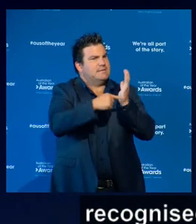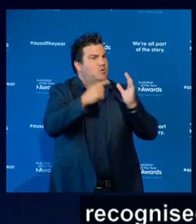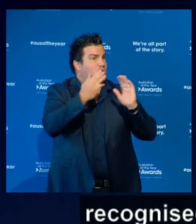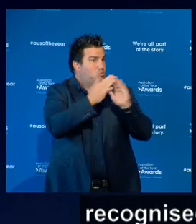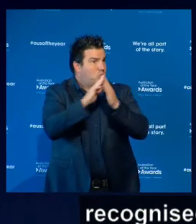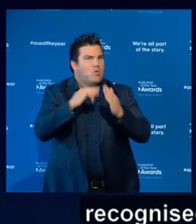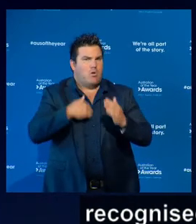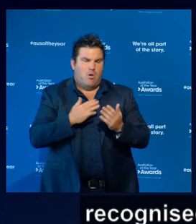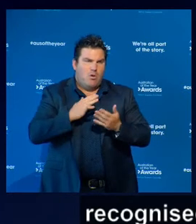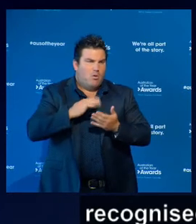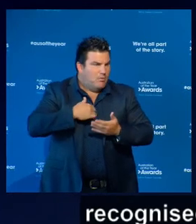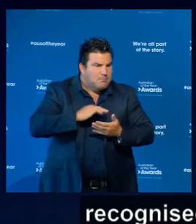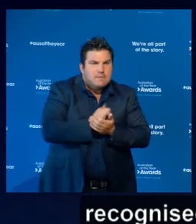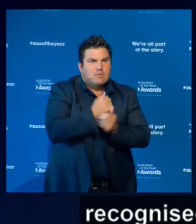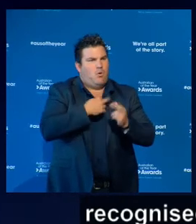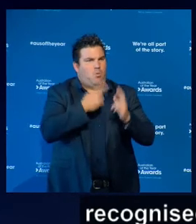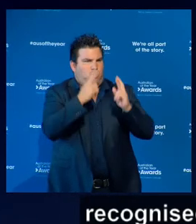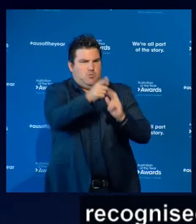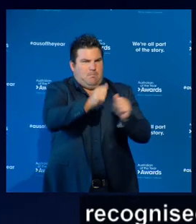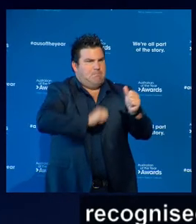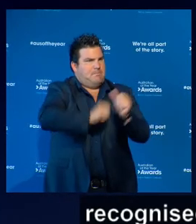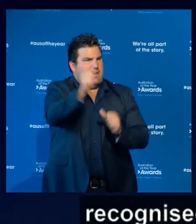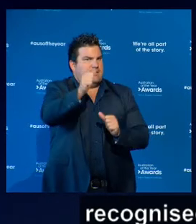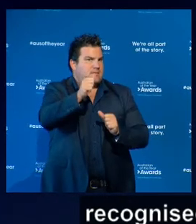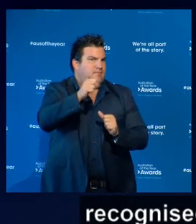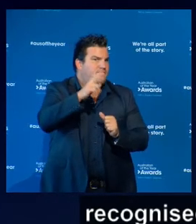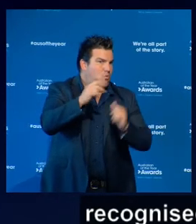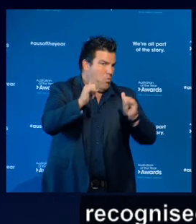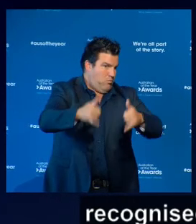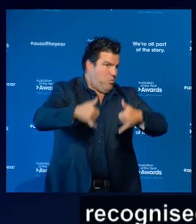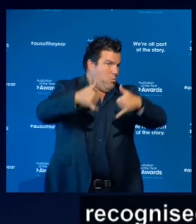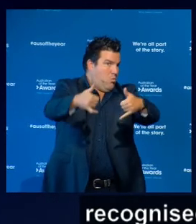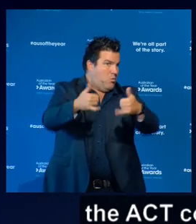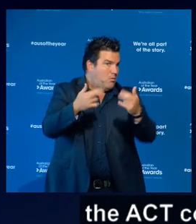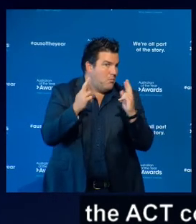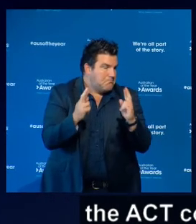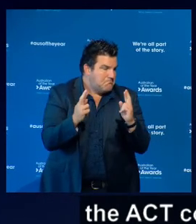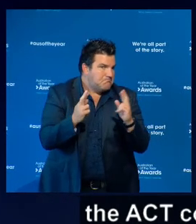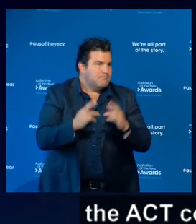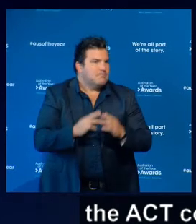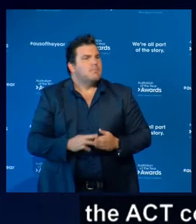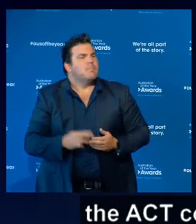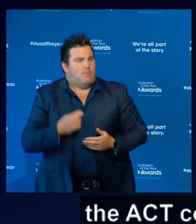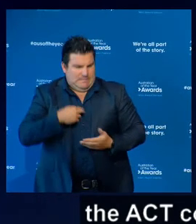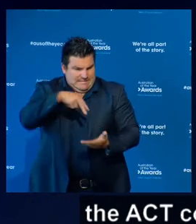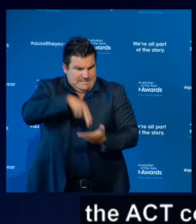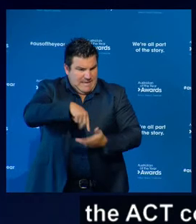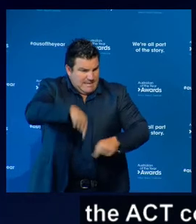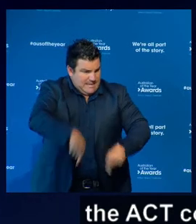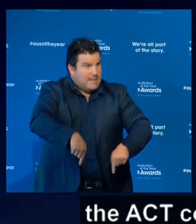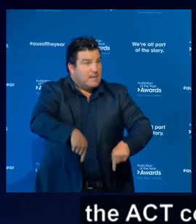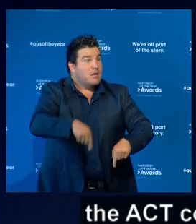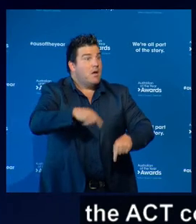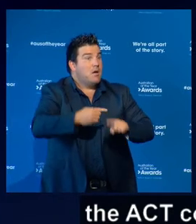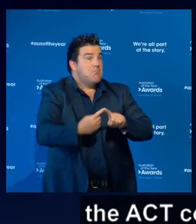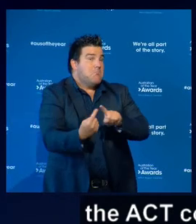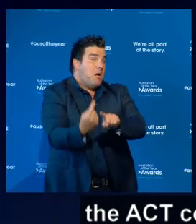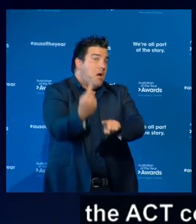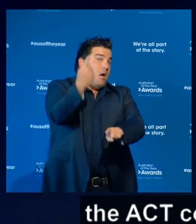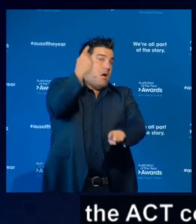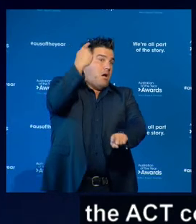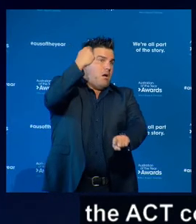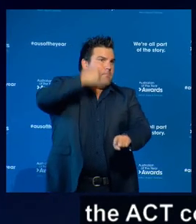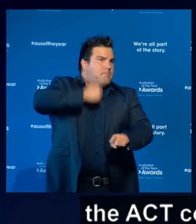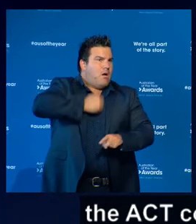of the nominees all the best. I stand here in this place this evening where once my